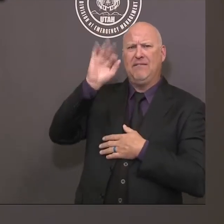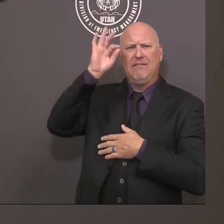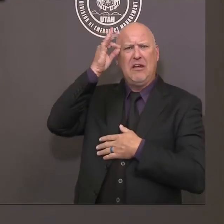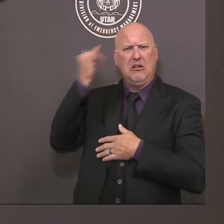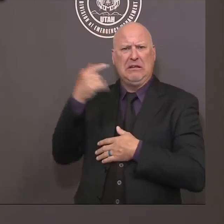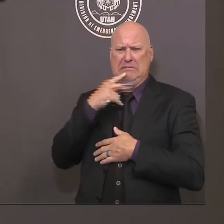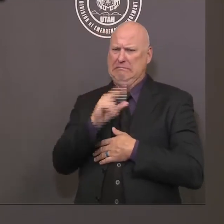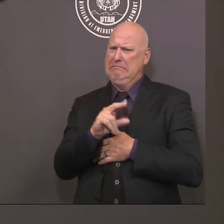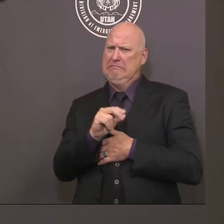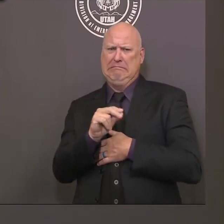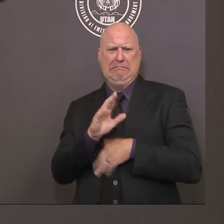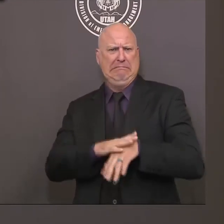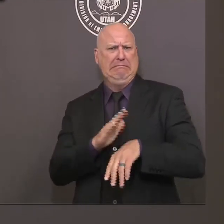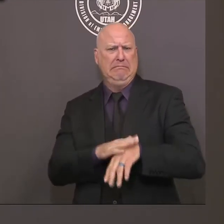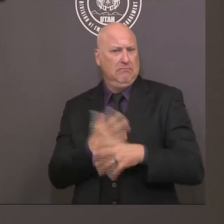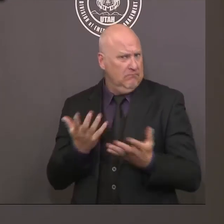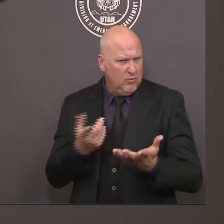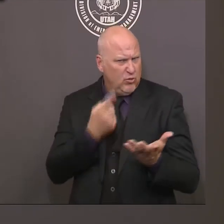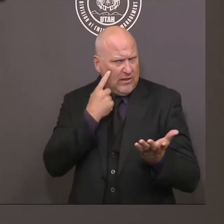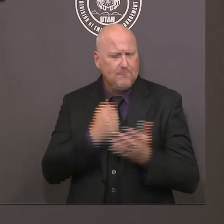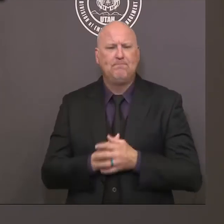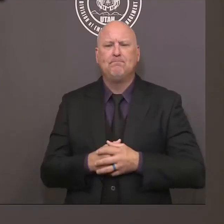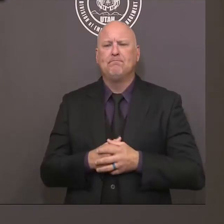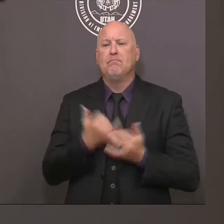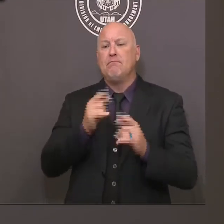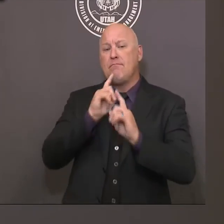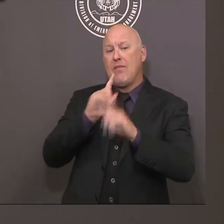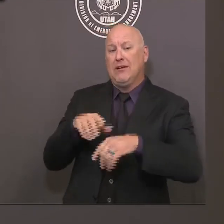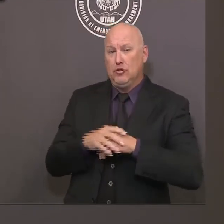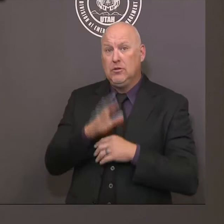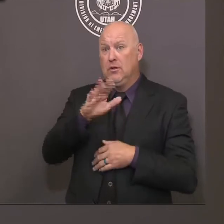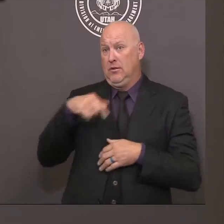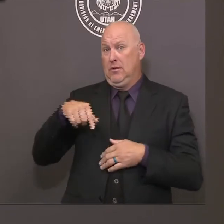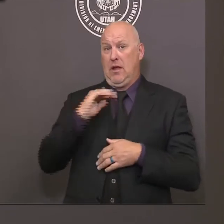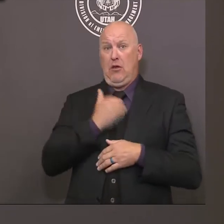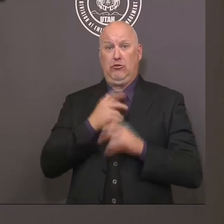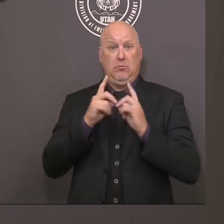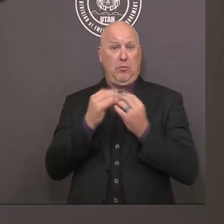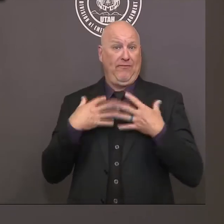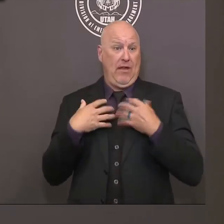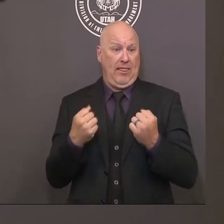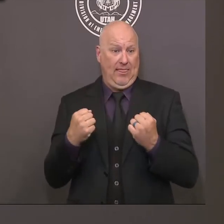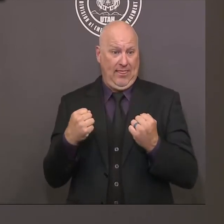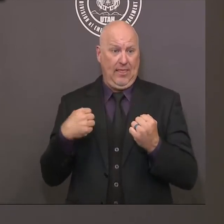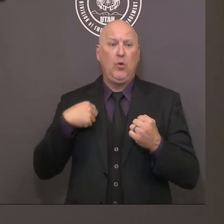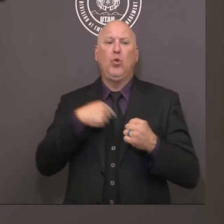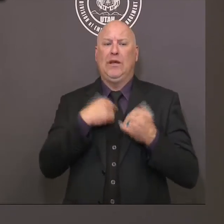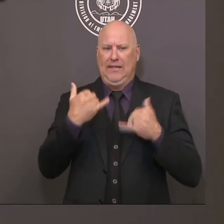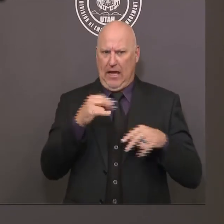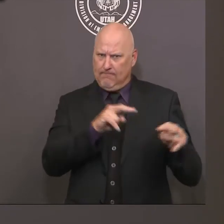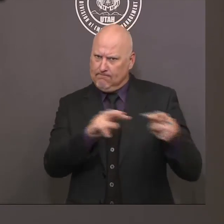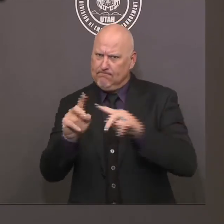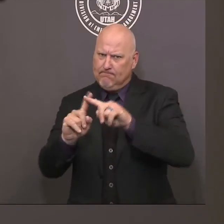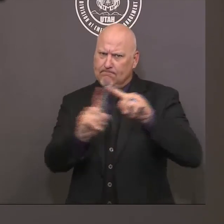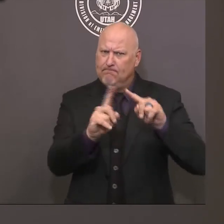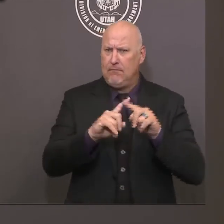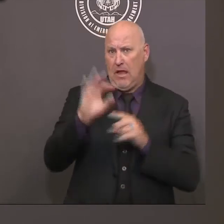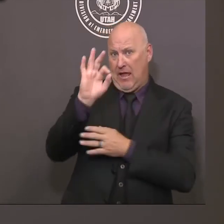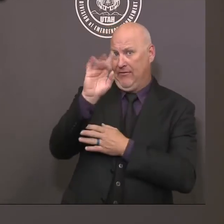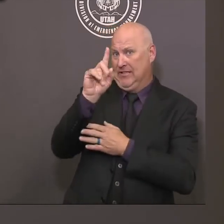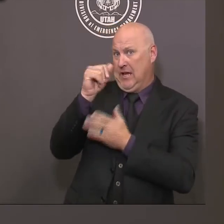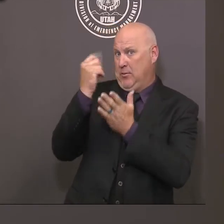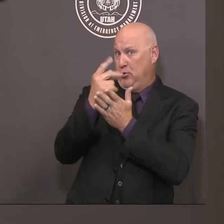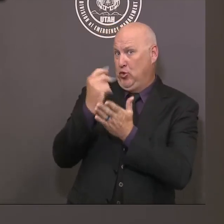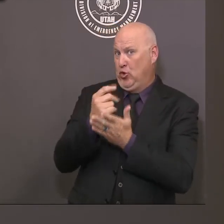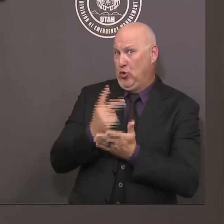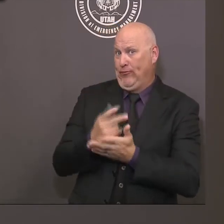Health, we work with all testing platforms that do have FDA approval through an EUA, and we respond to those